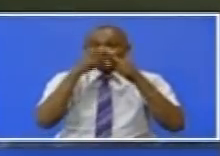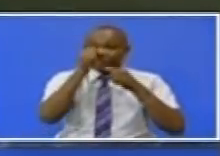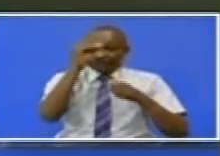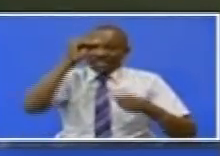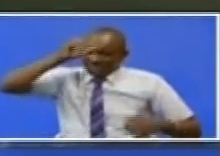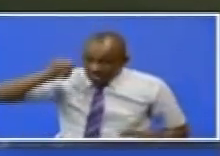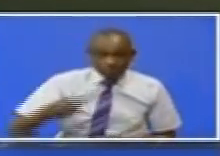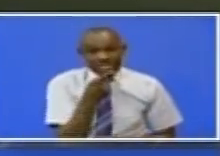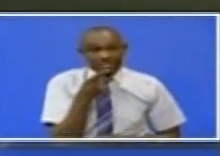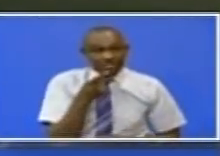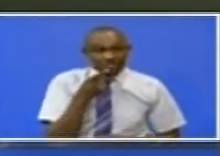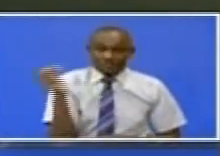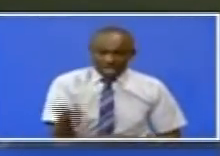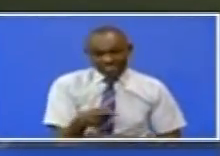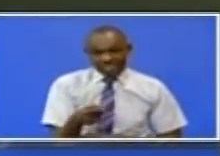750,000 shillings.